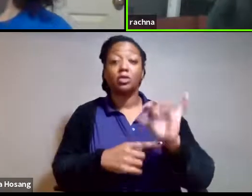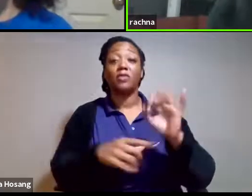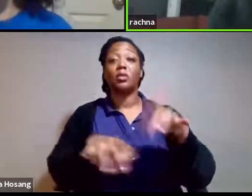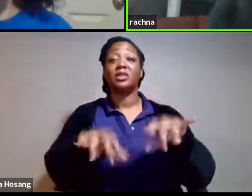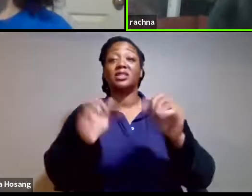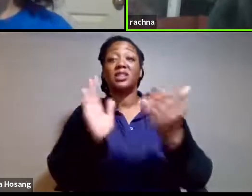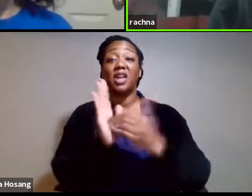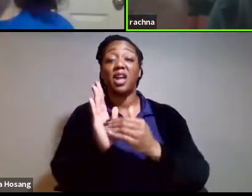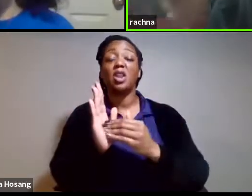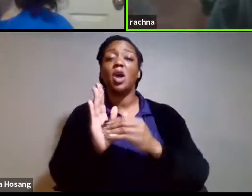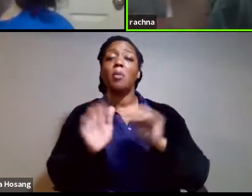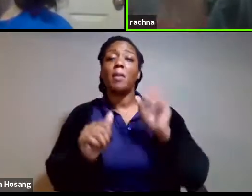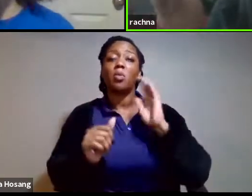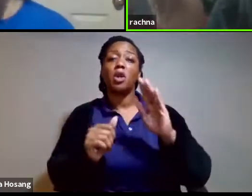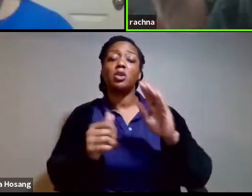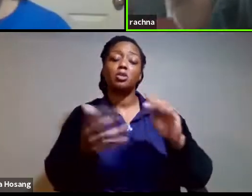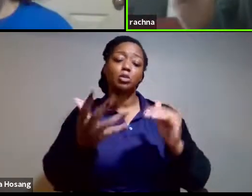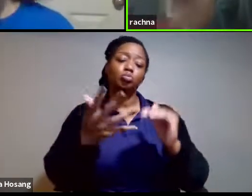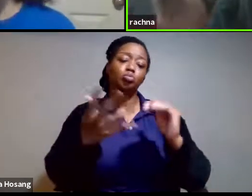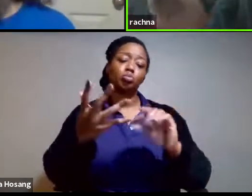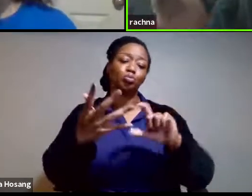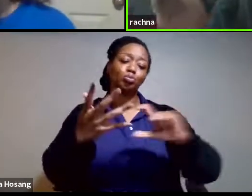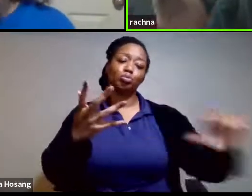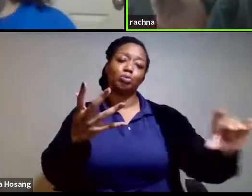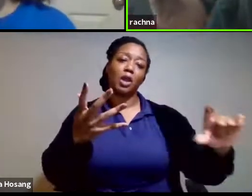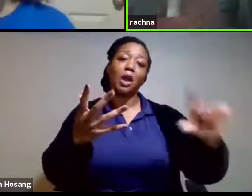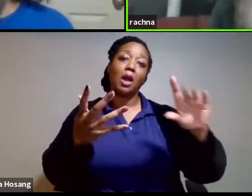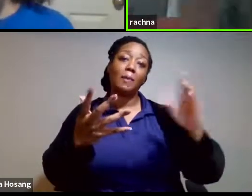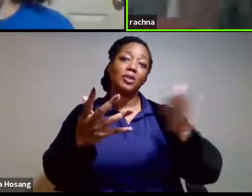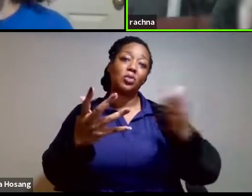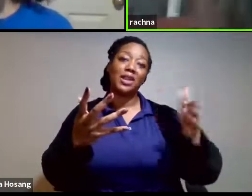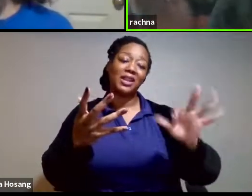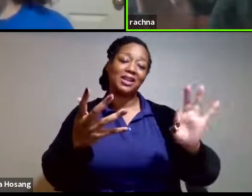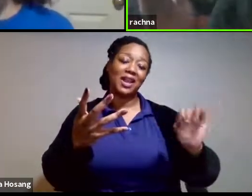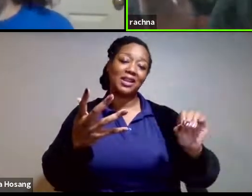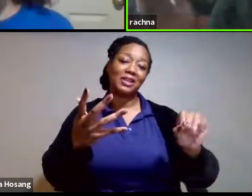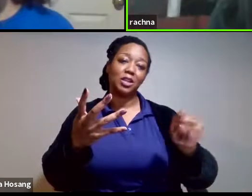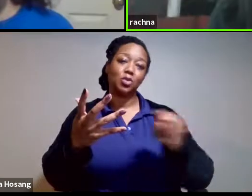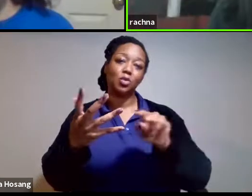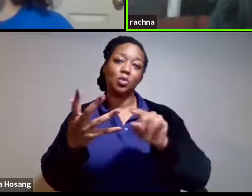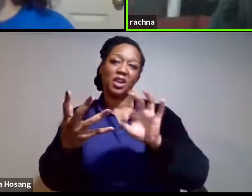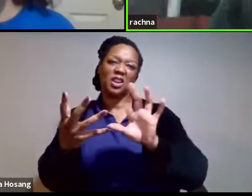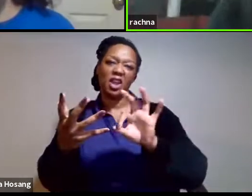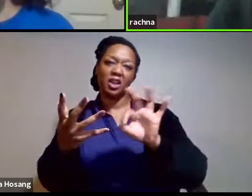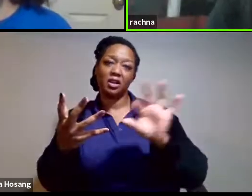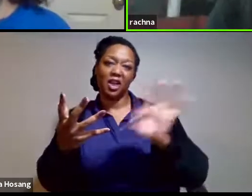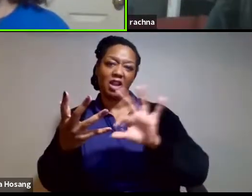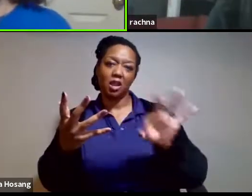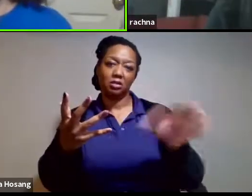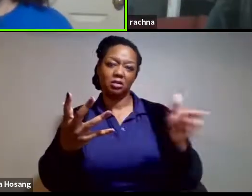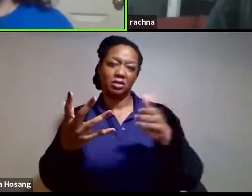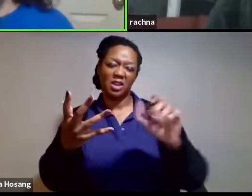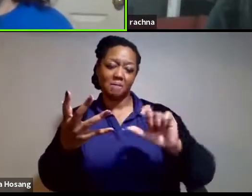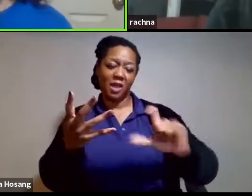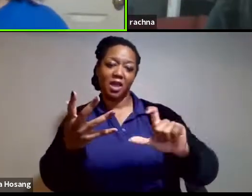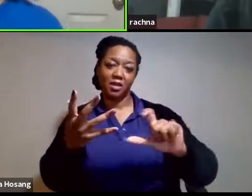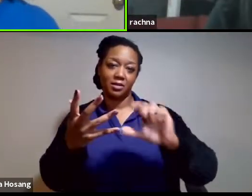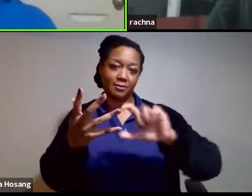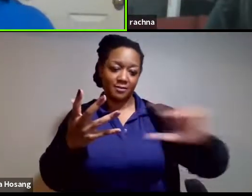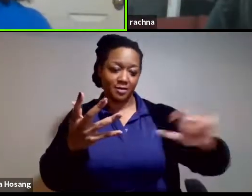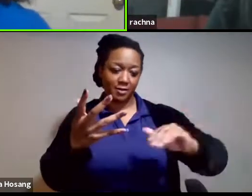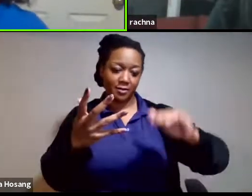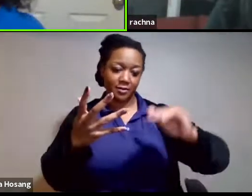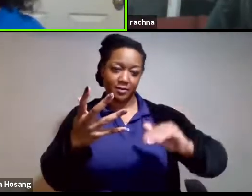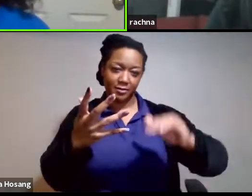and 99. So you'll get sort of a band of where it would fall. Yeah, that confidence